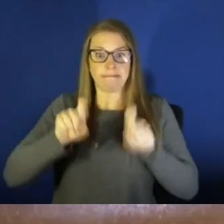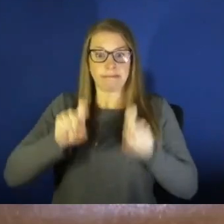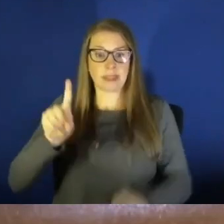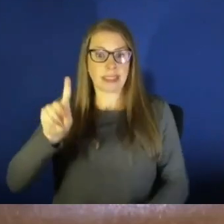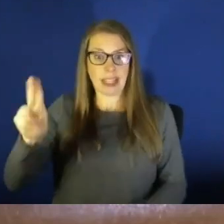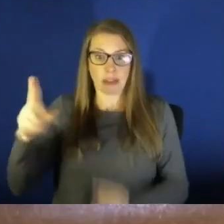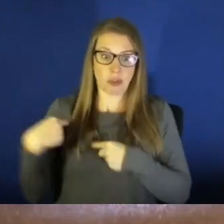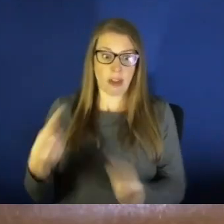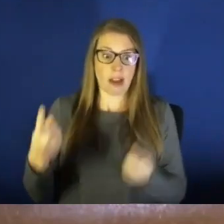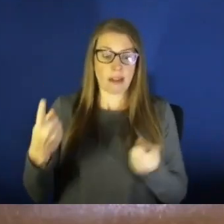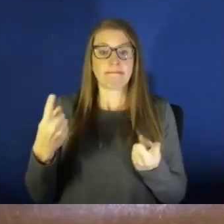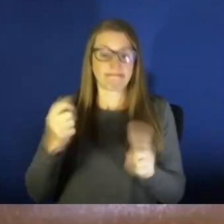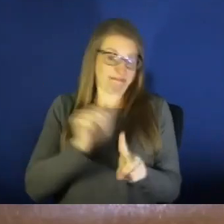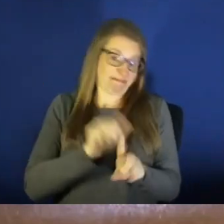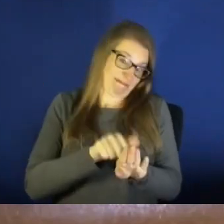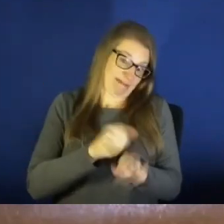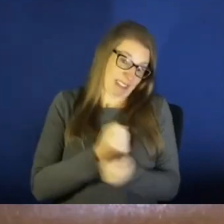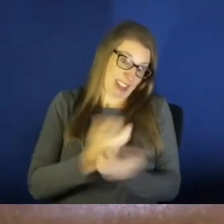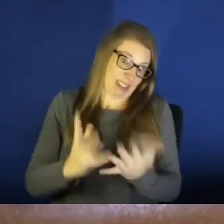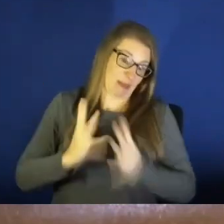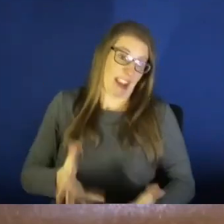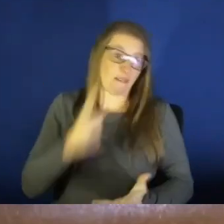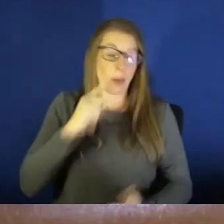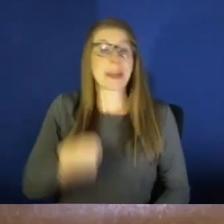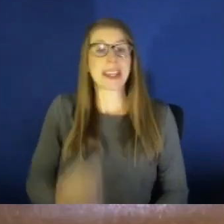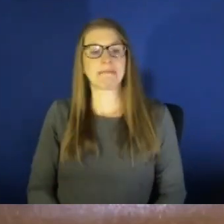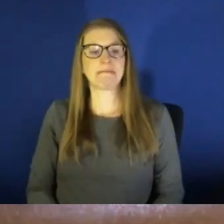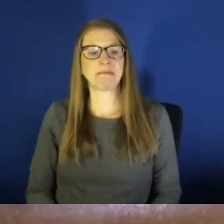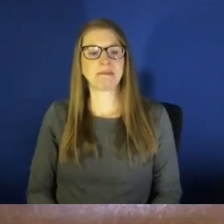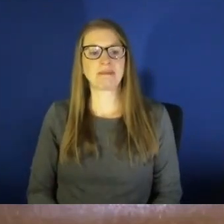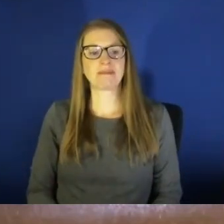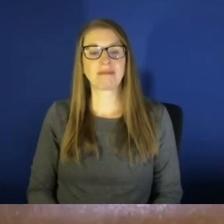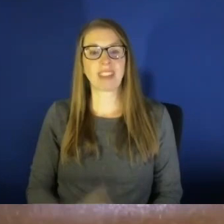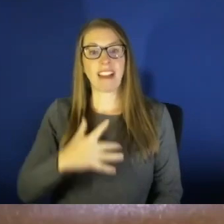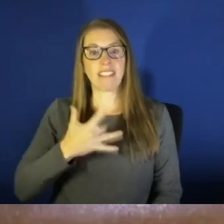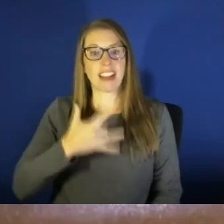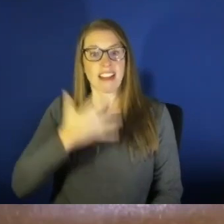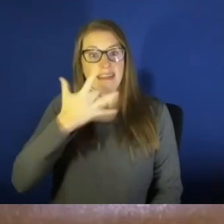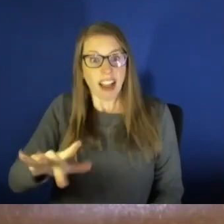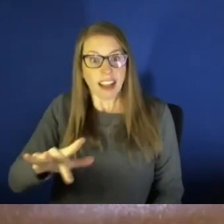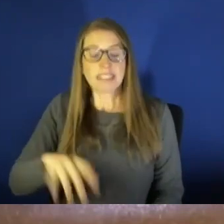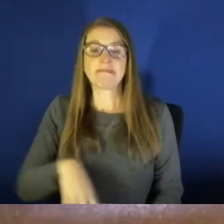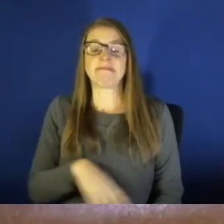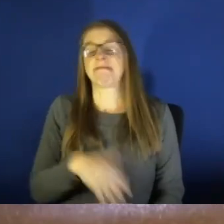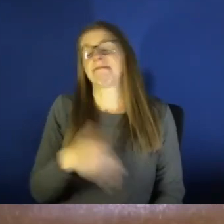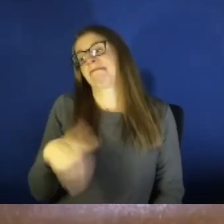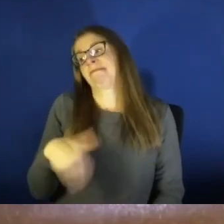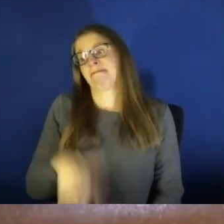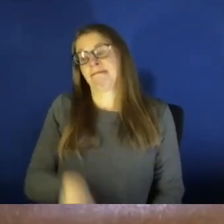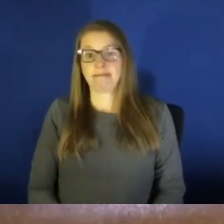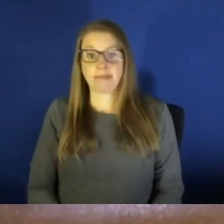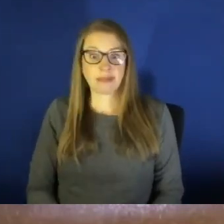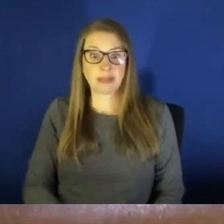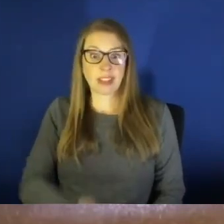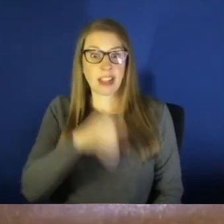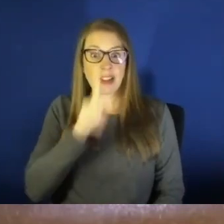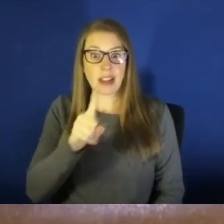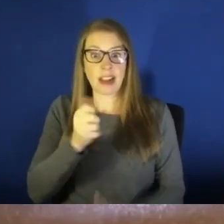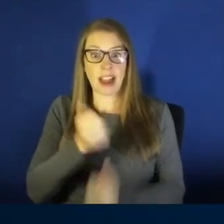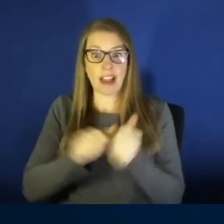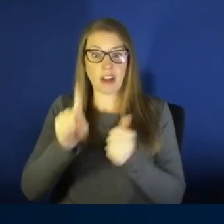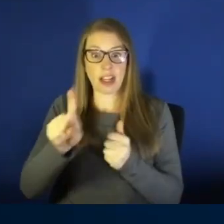knock on wood, everything's been good for me. So I feel very lucky and very fortunate, and I think everybody just needs to throw them